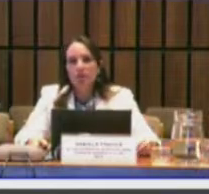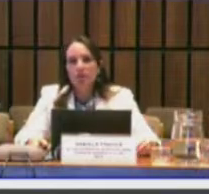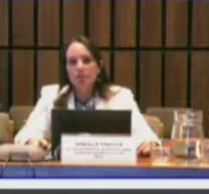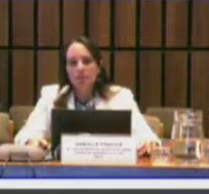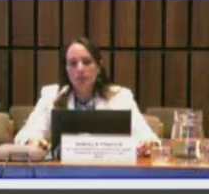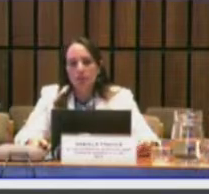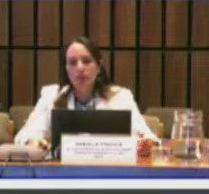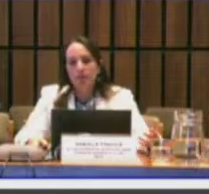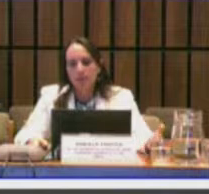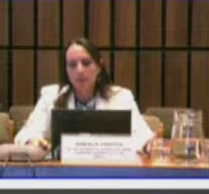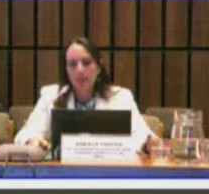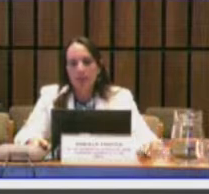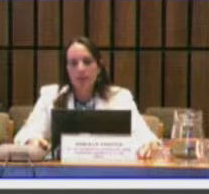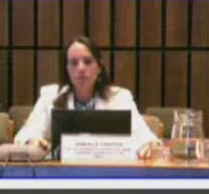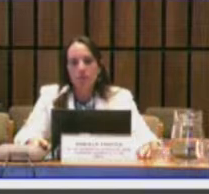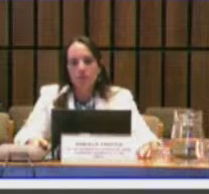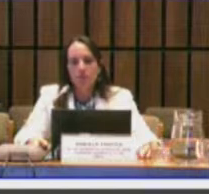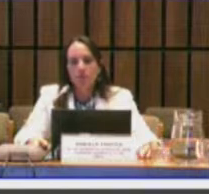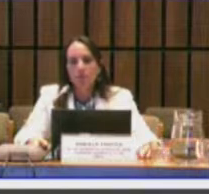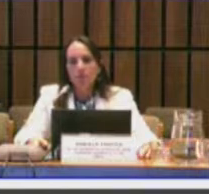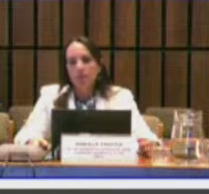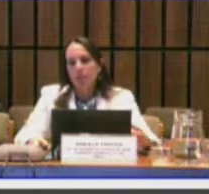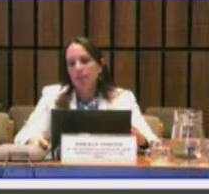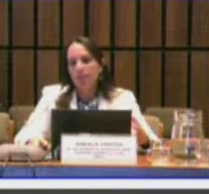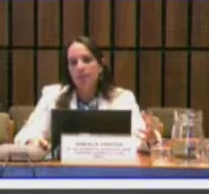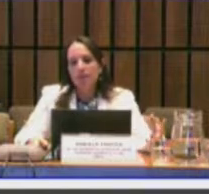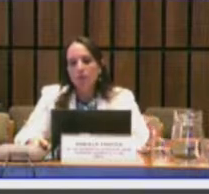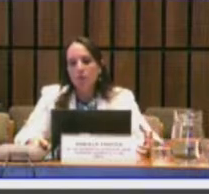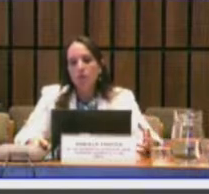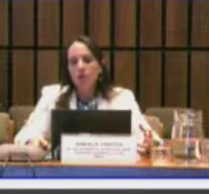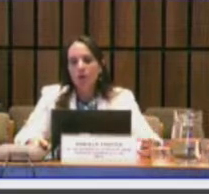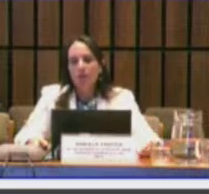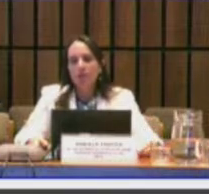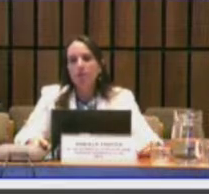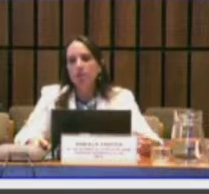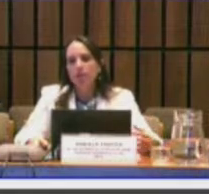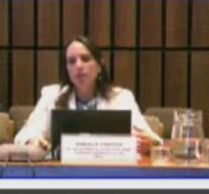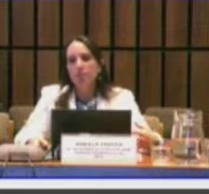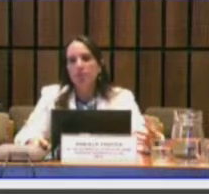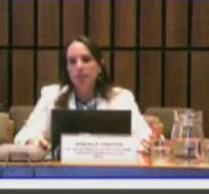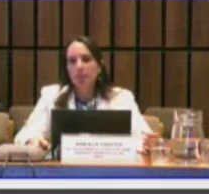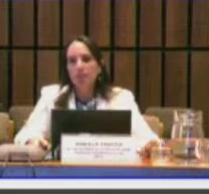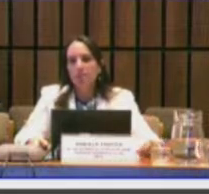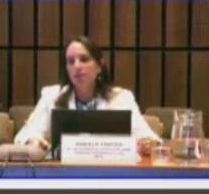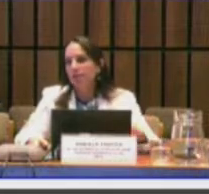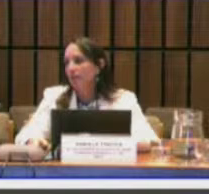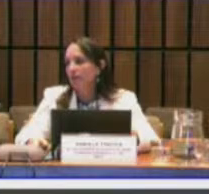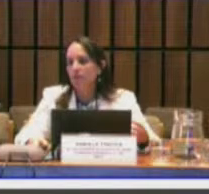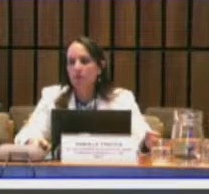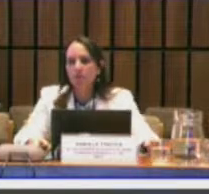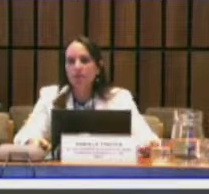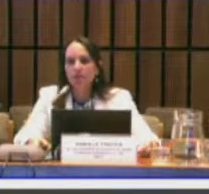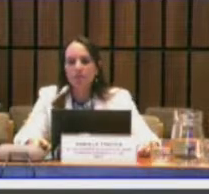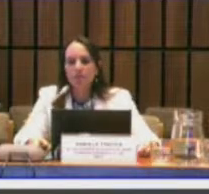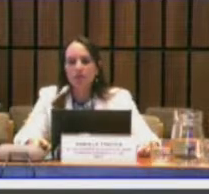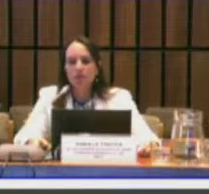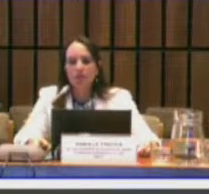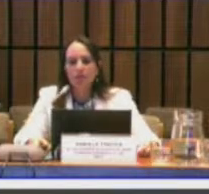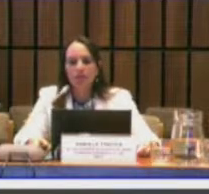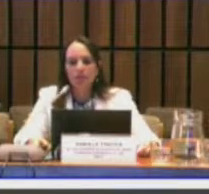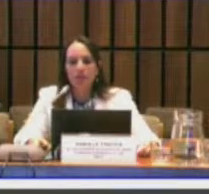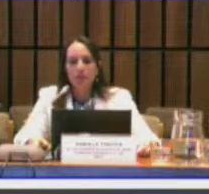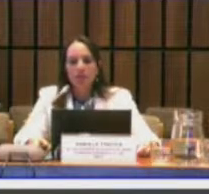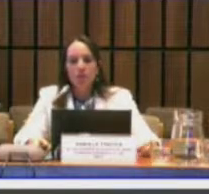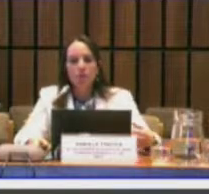IDB. Here we see different levels of inequality, such as education. And this is one of the things that is